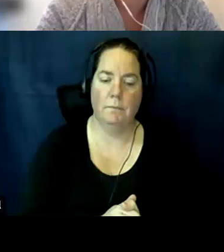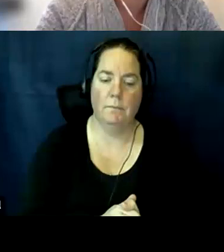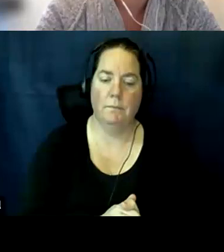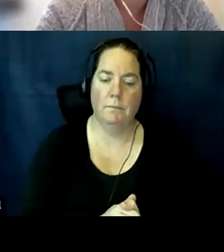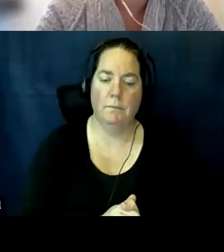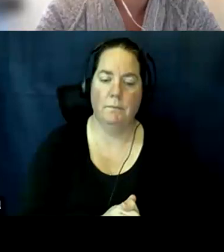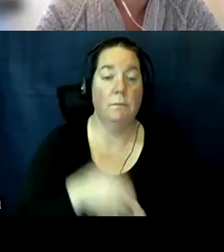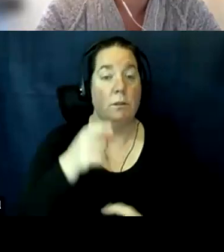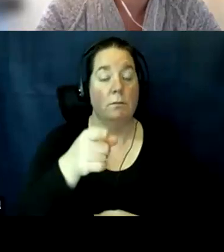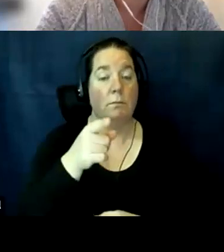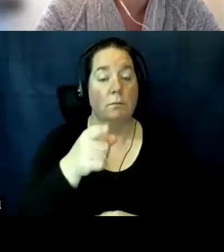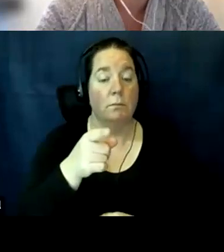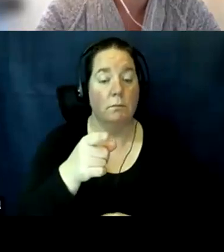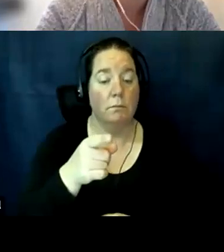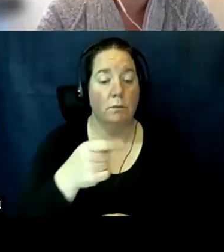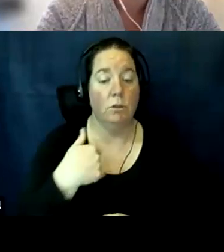you have certain like normative